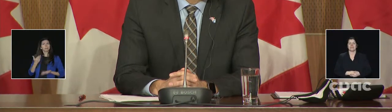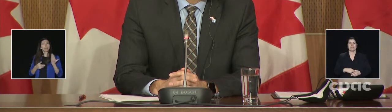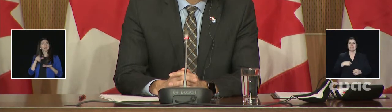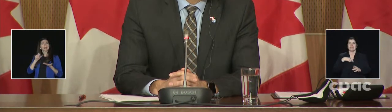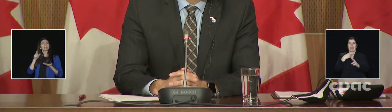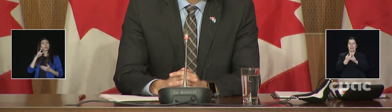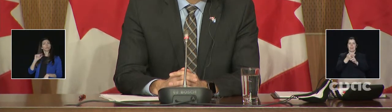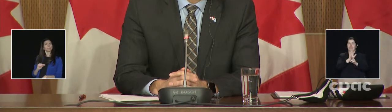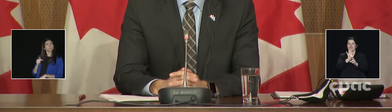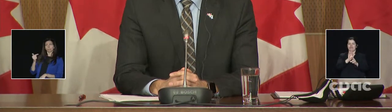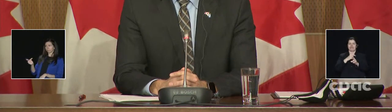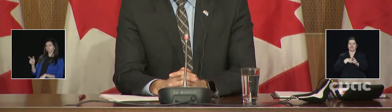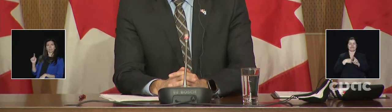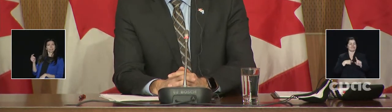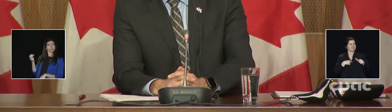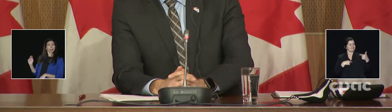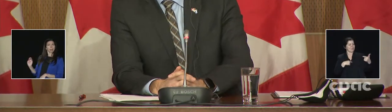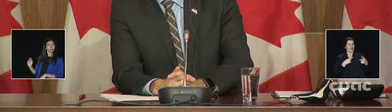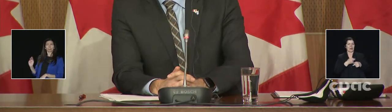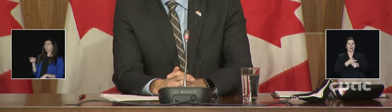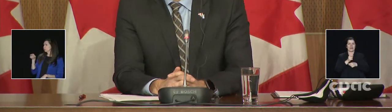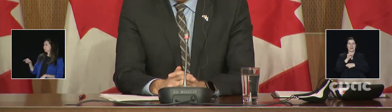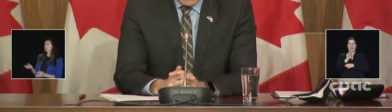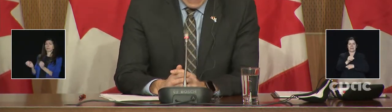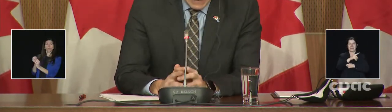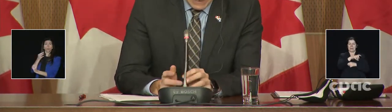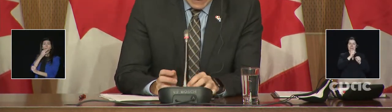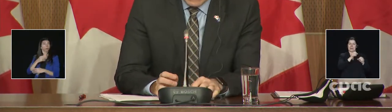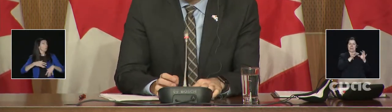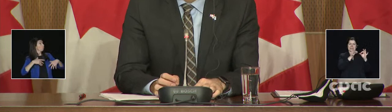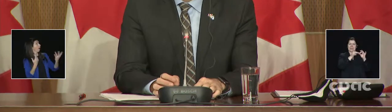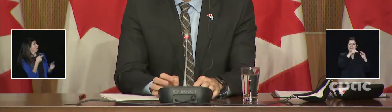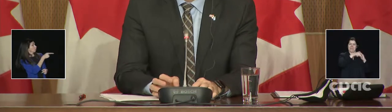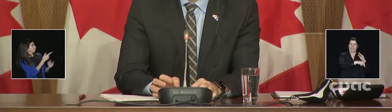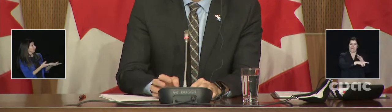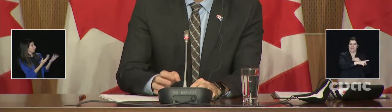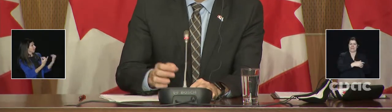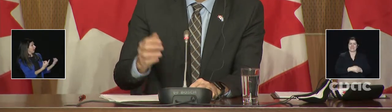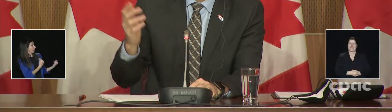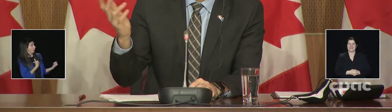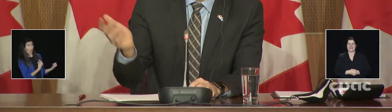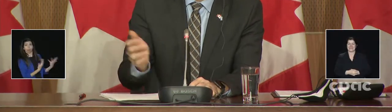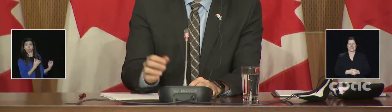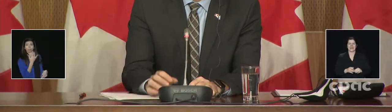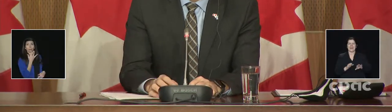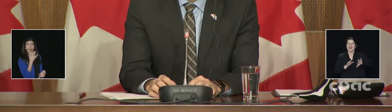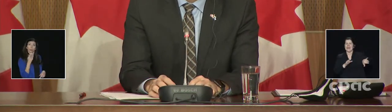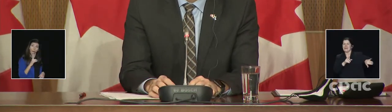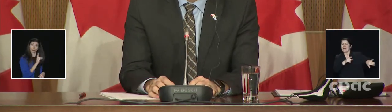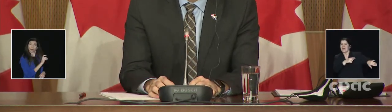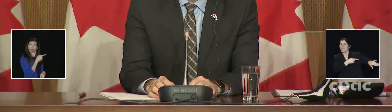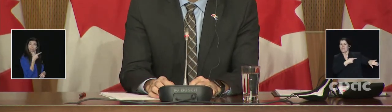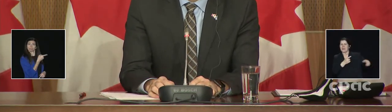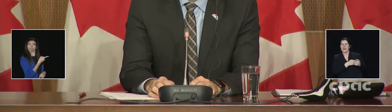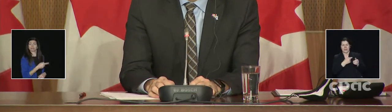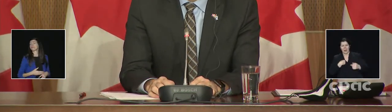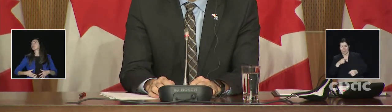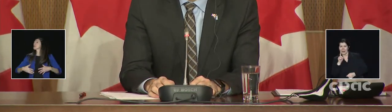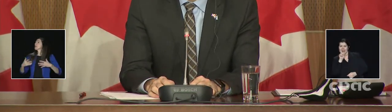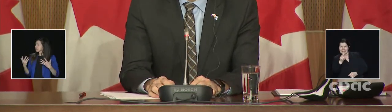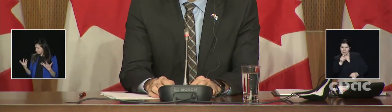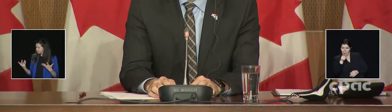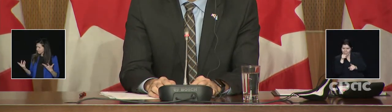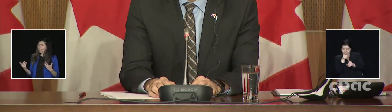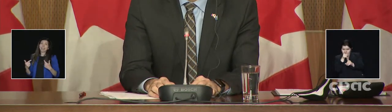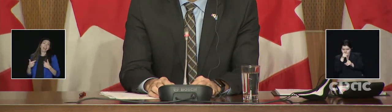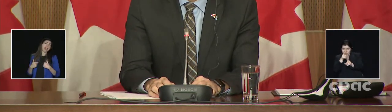they'll get the question later. Okay, well, since you're here, I thought I'd ask you. Very good. No, because I wouldn't want you to feel that I'm